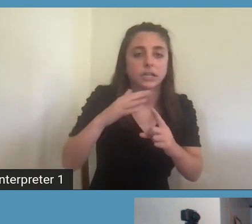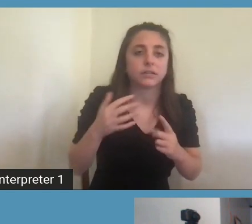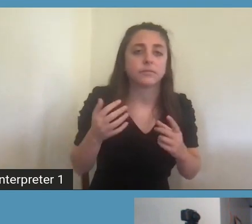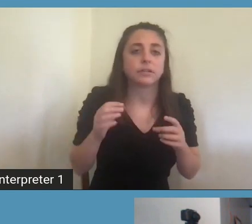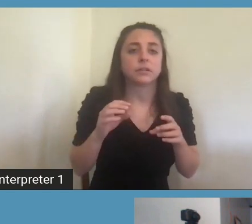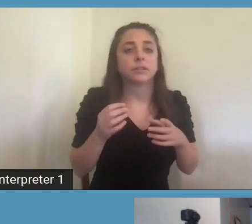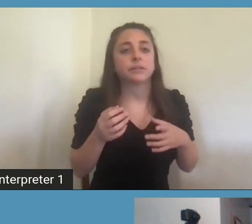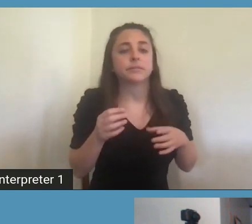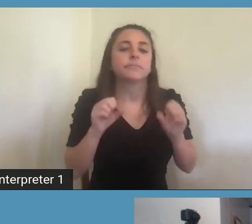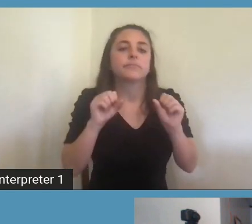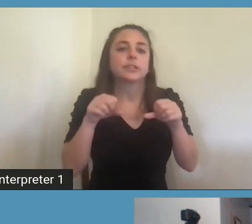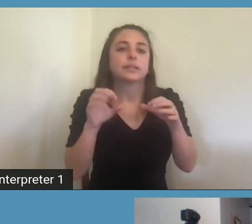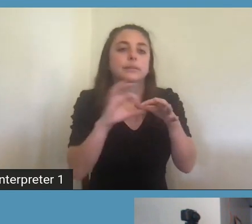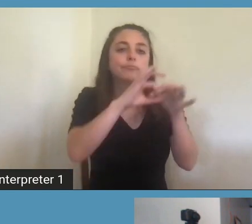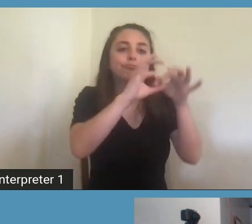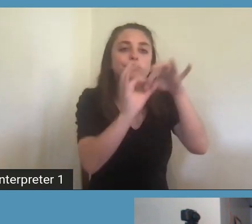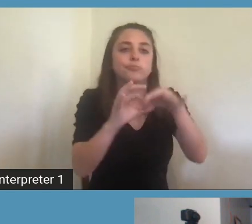dots.